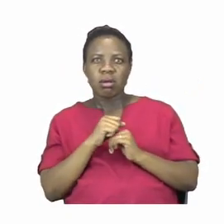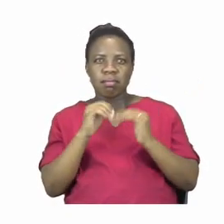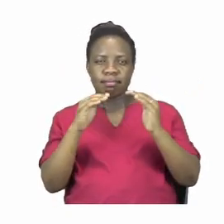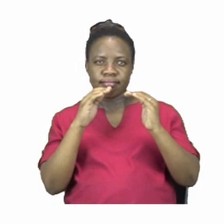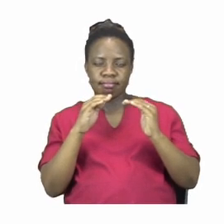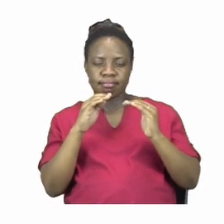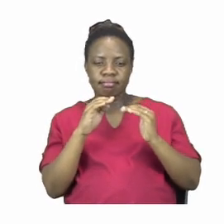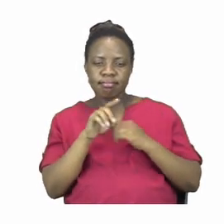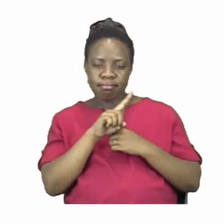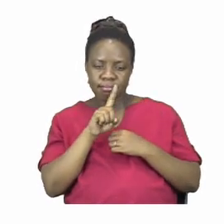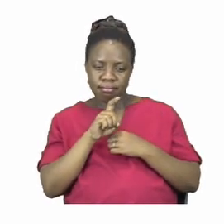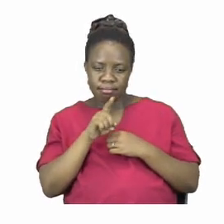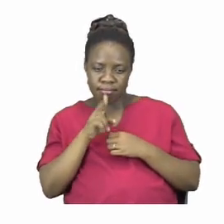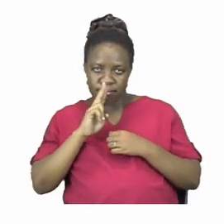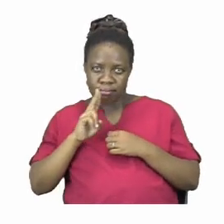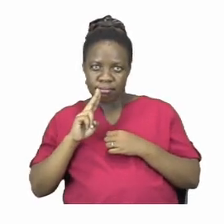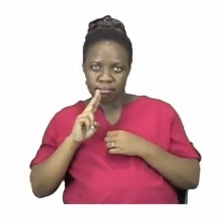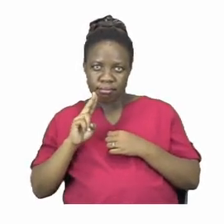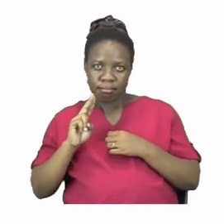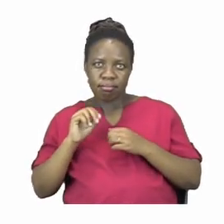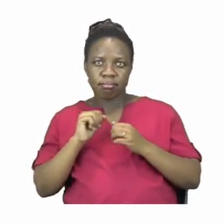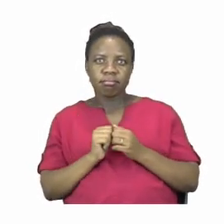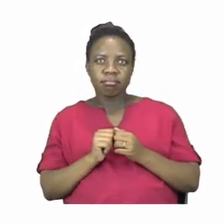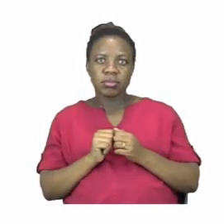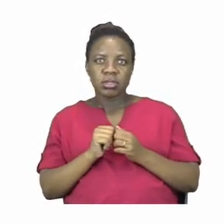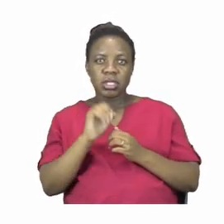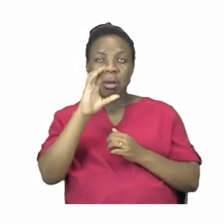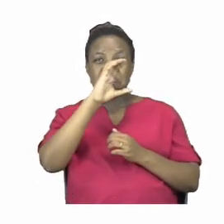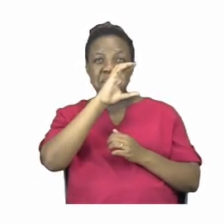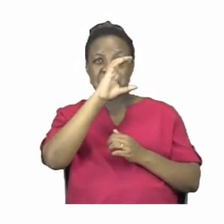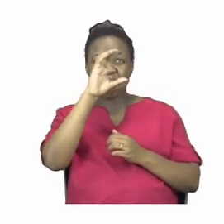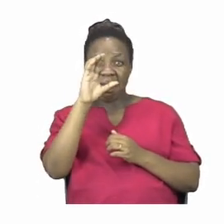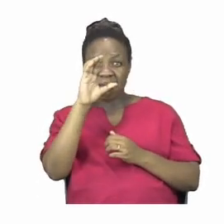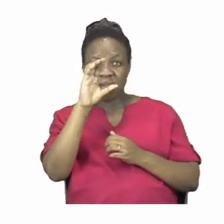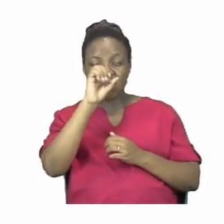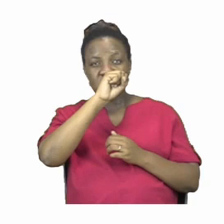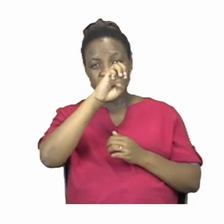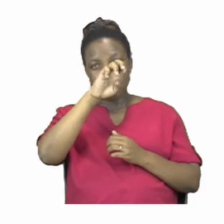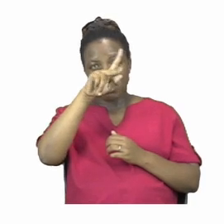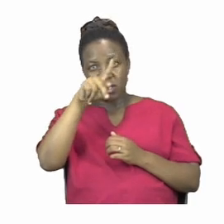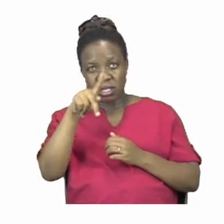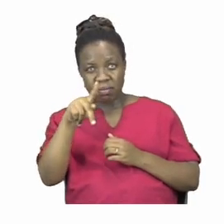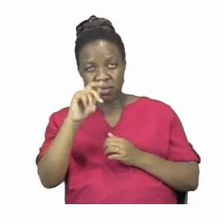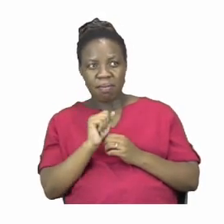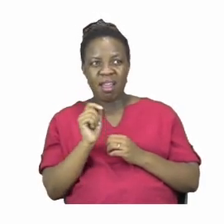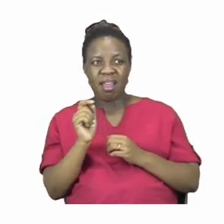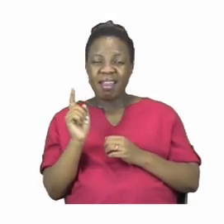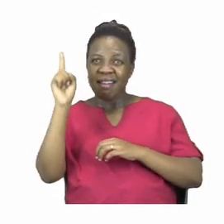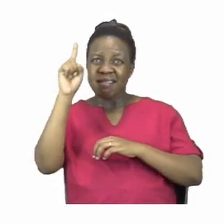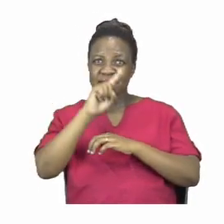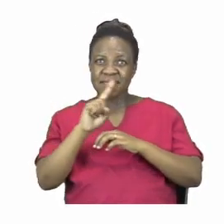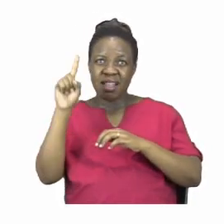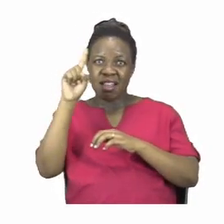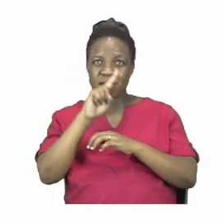of September, and there you will have the weather conditions for each day of the month. And right